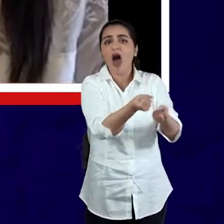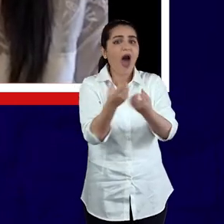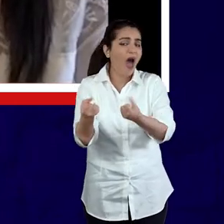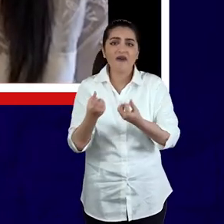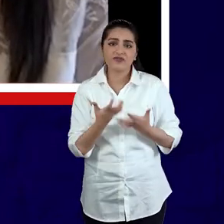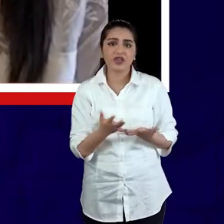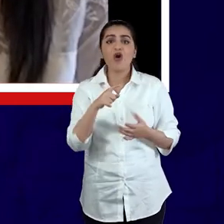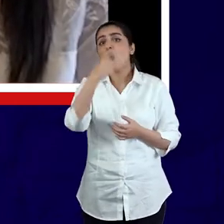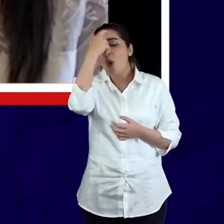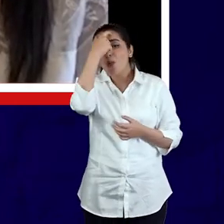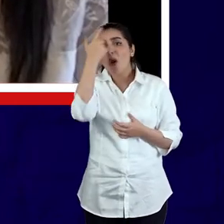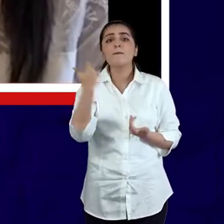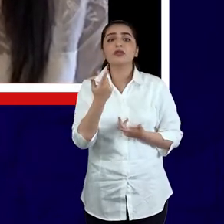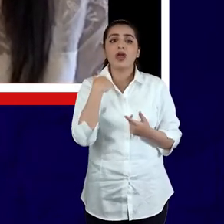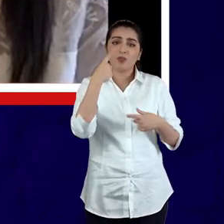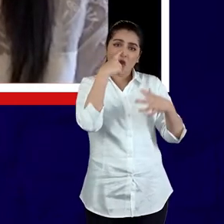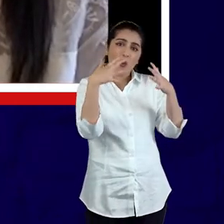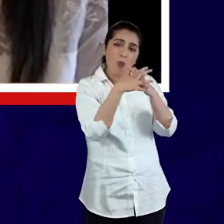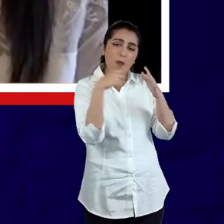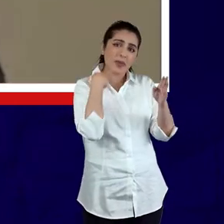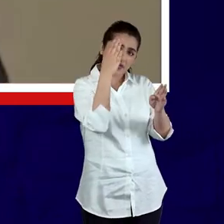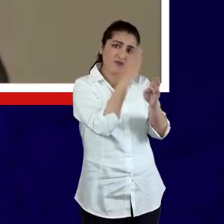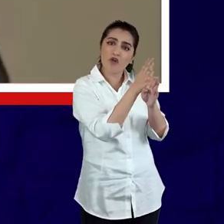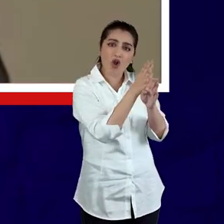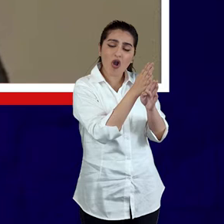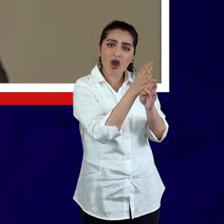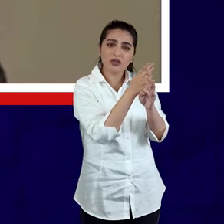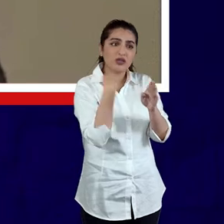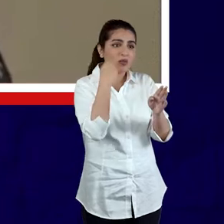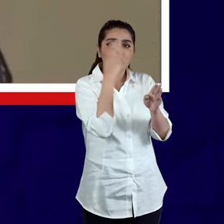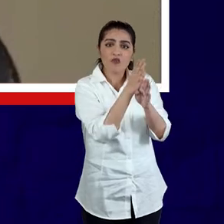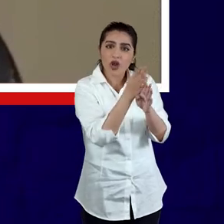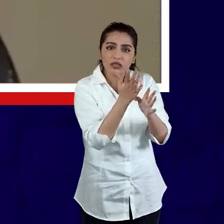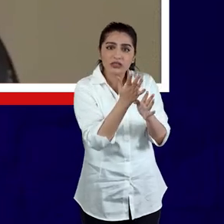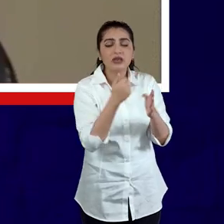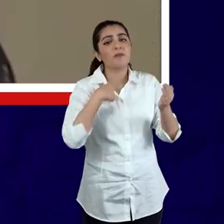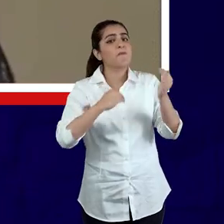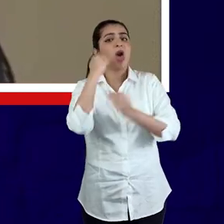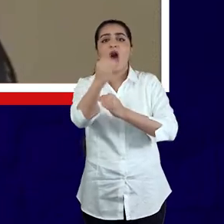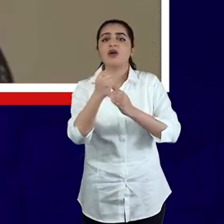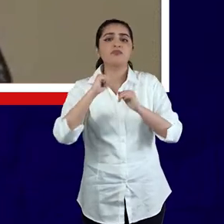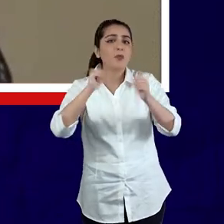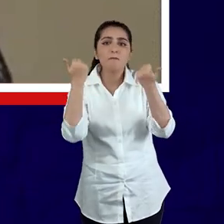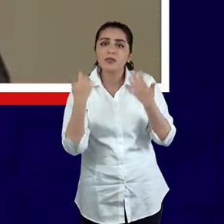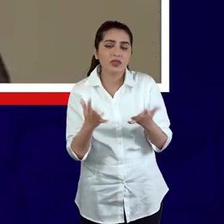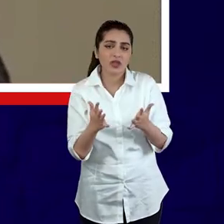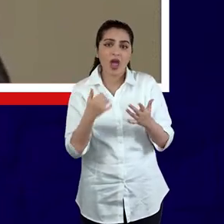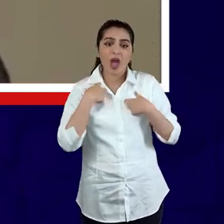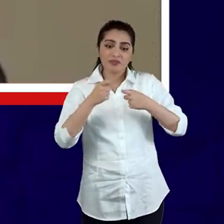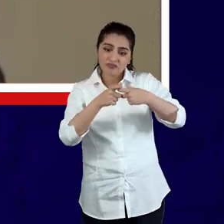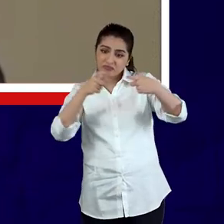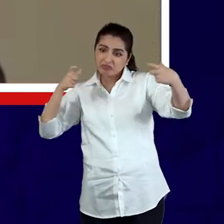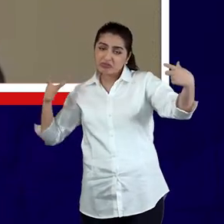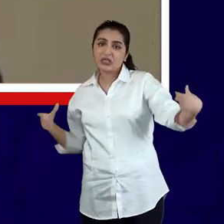that unless we focus on women, we will never get there, because they're the ones who become a driving